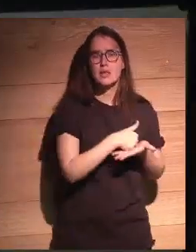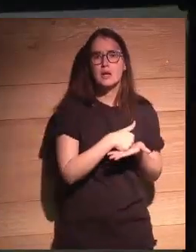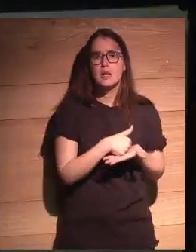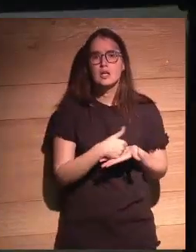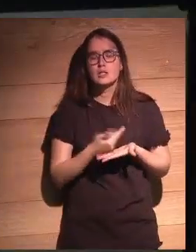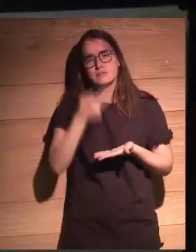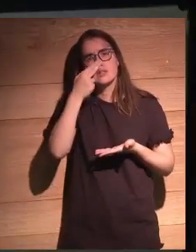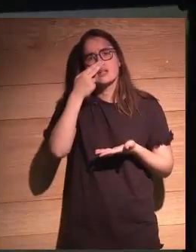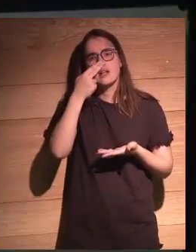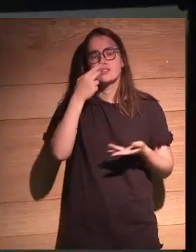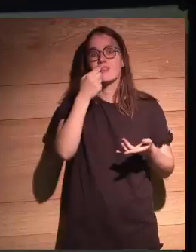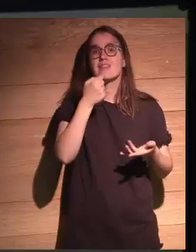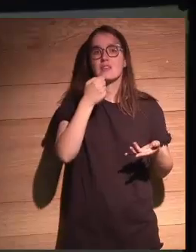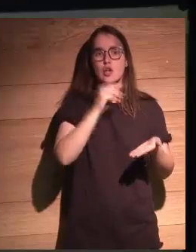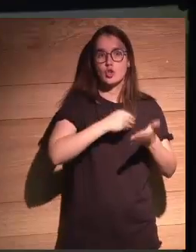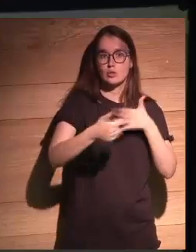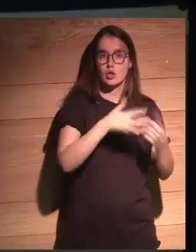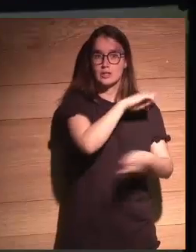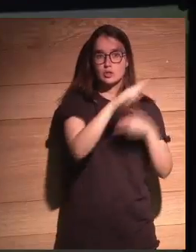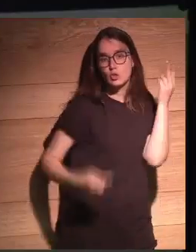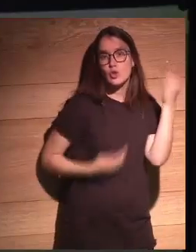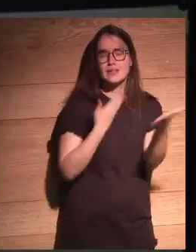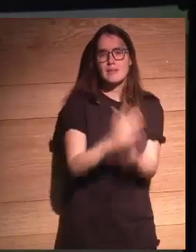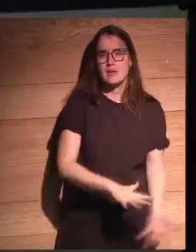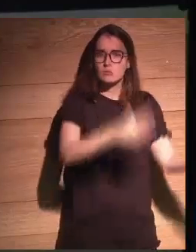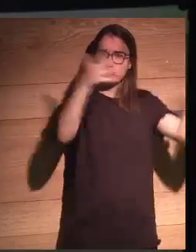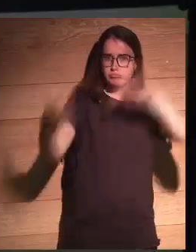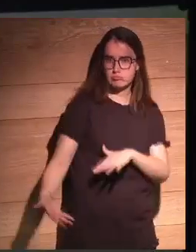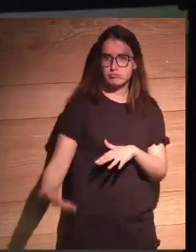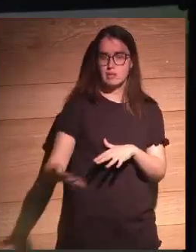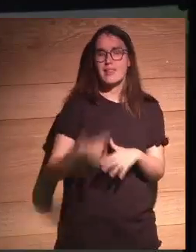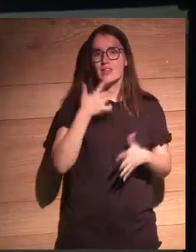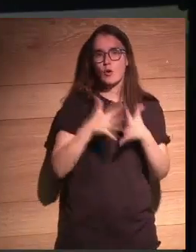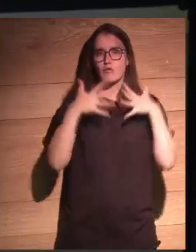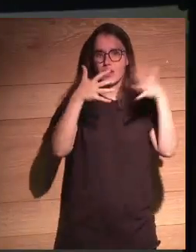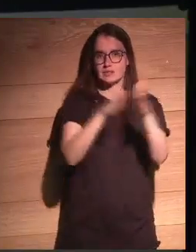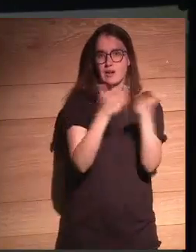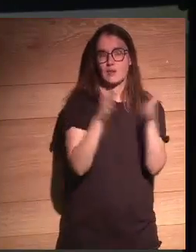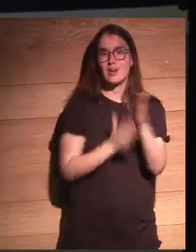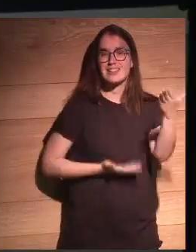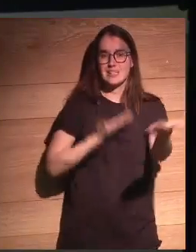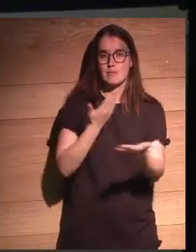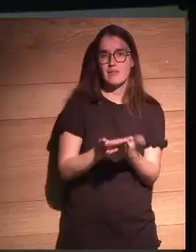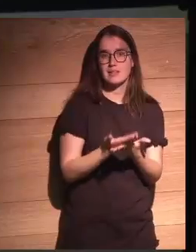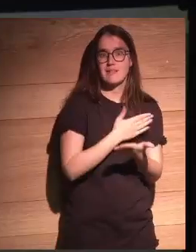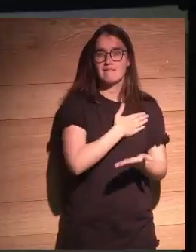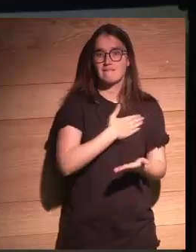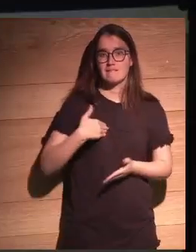about the demands around the housing. We are concerned about the transformative demands.